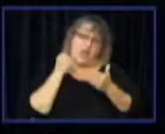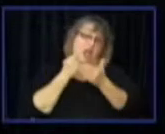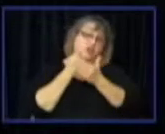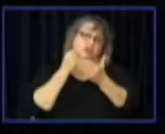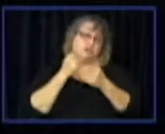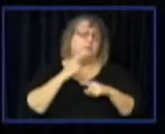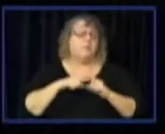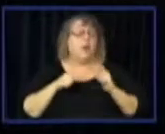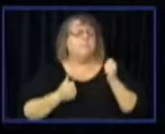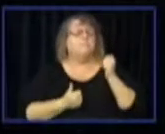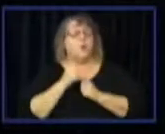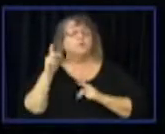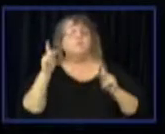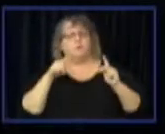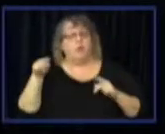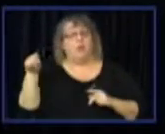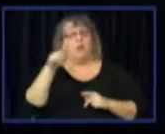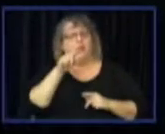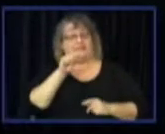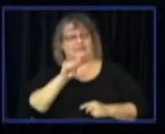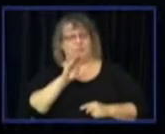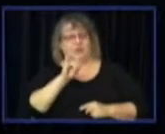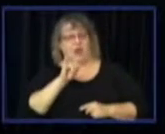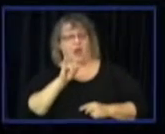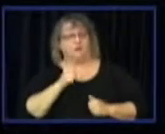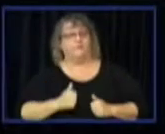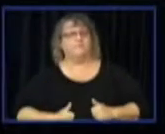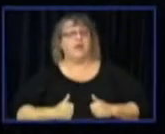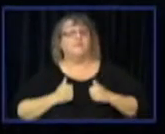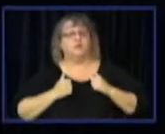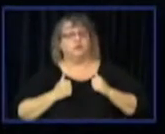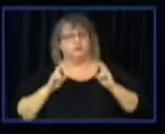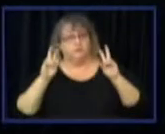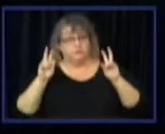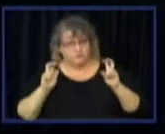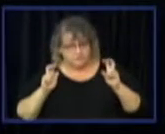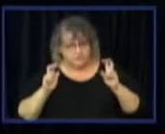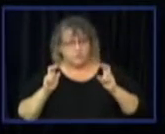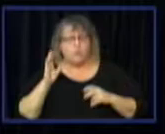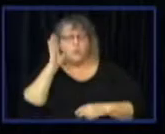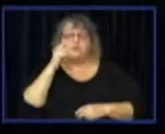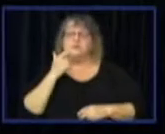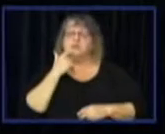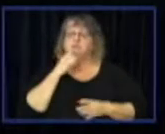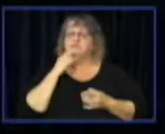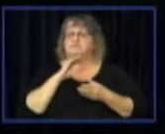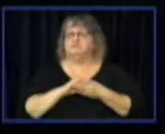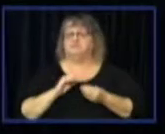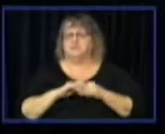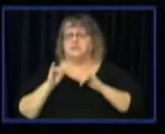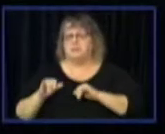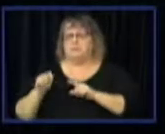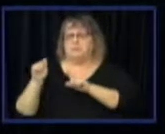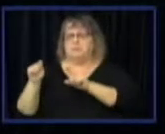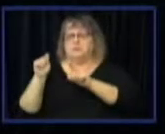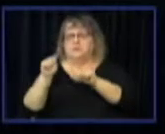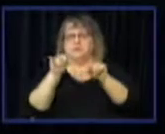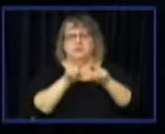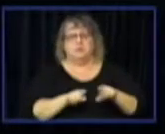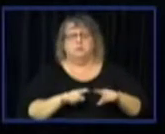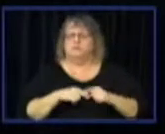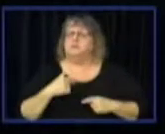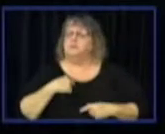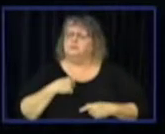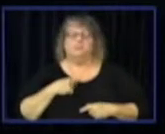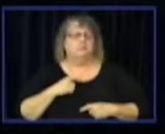guess that most, if not all, of traumatic brain injury survivors would probably say the same thing too, that they